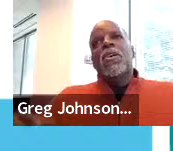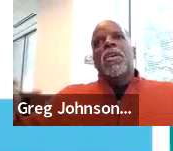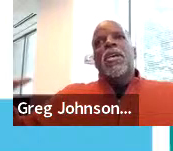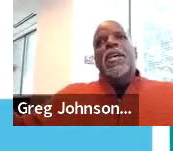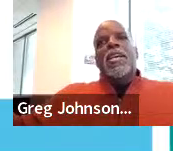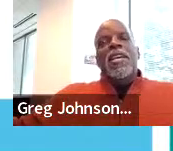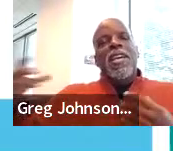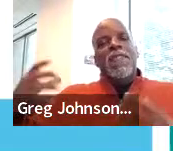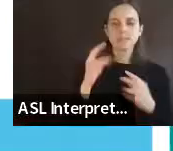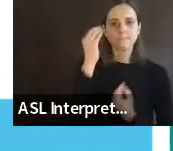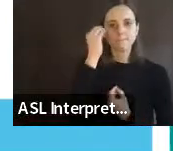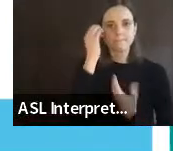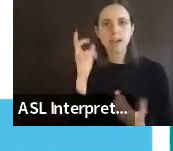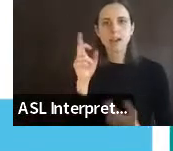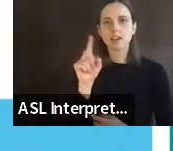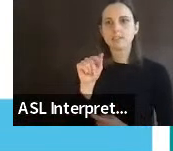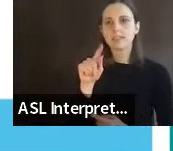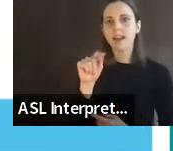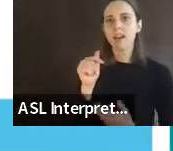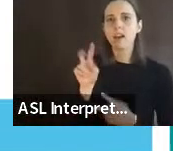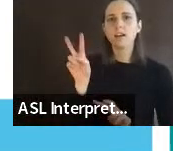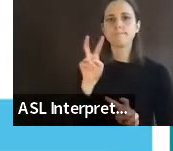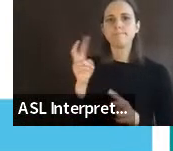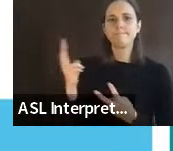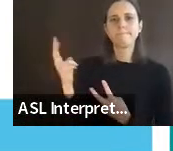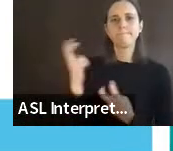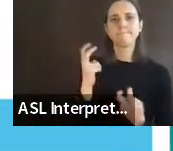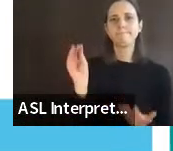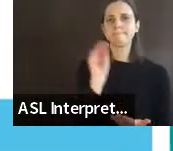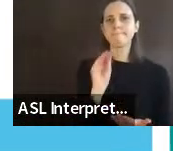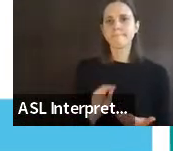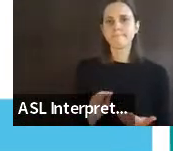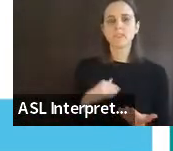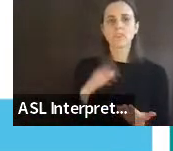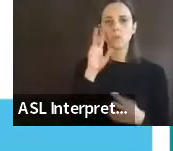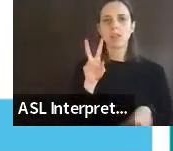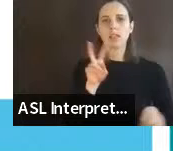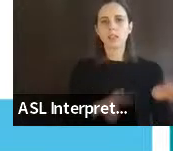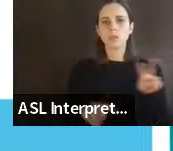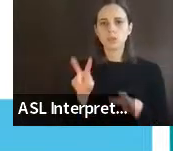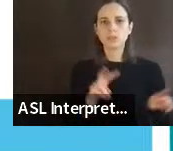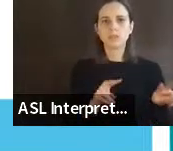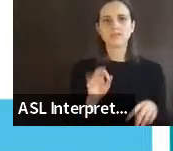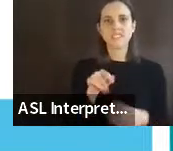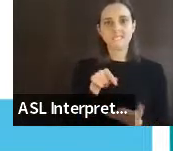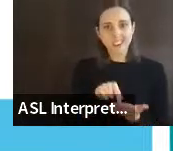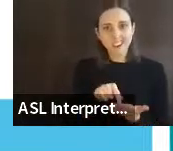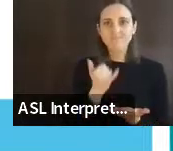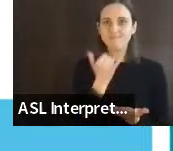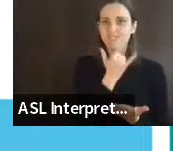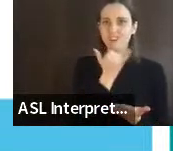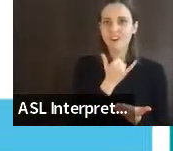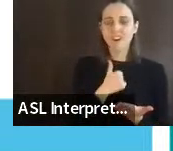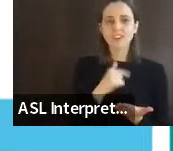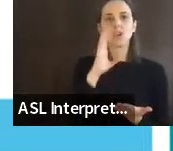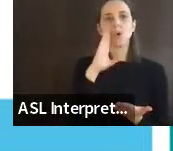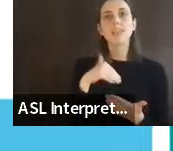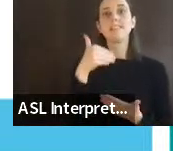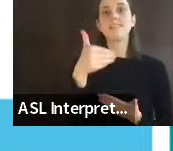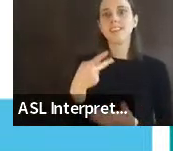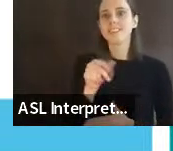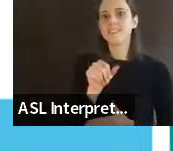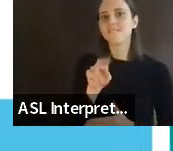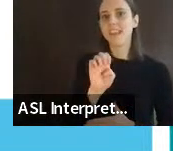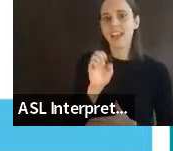phase, if there are fatal flaws that exist, the next phase will expose those fatal flaws, and we can course